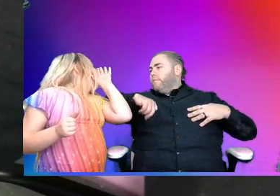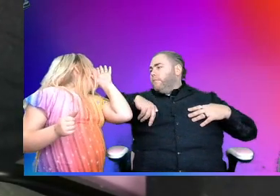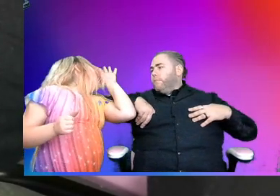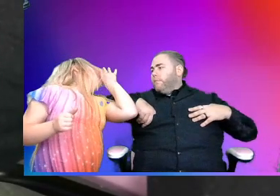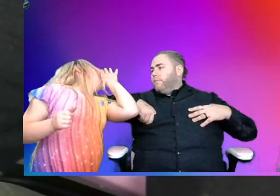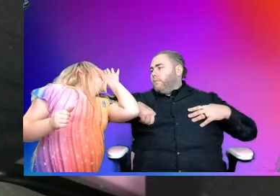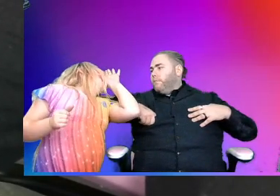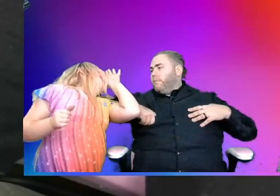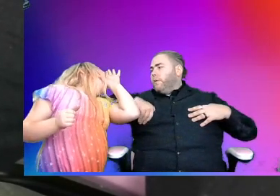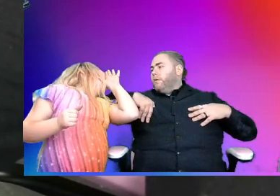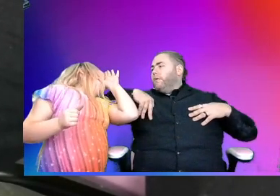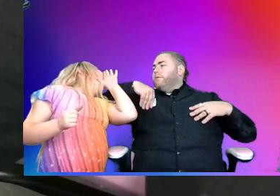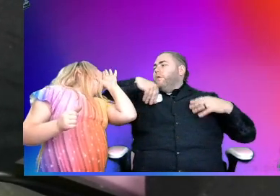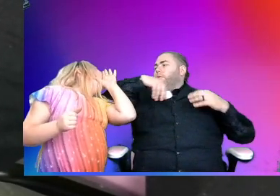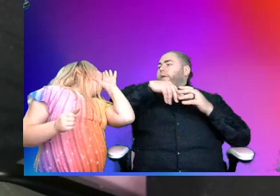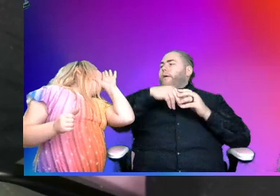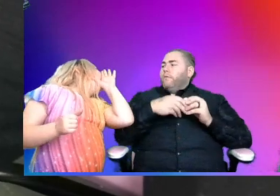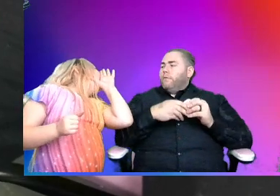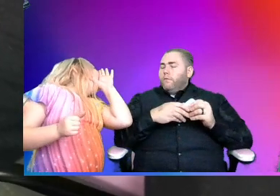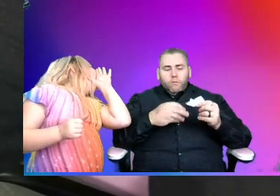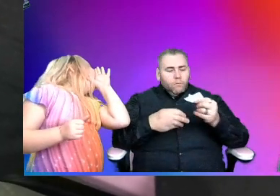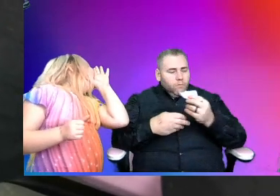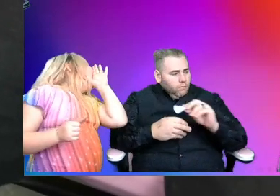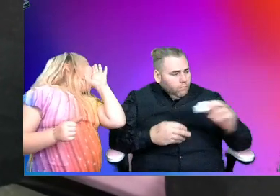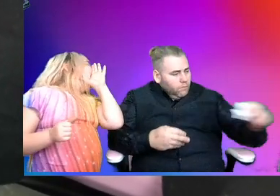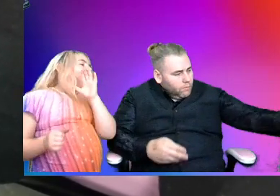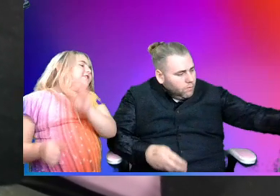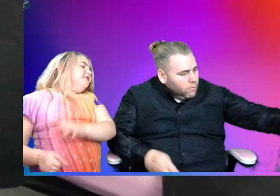What? Show what now?